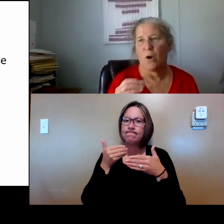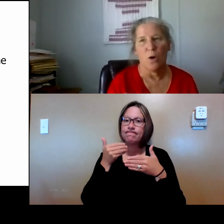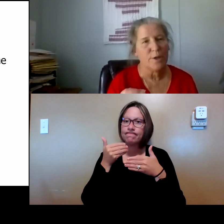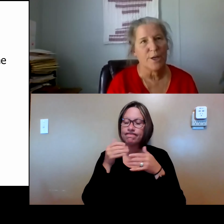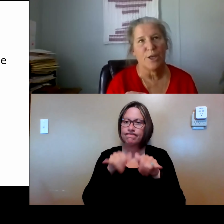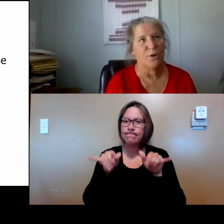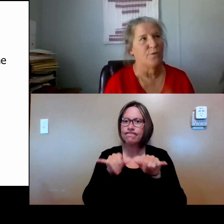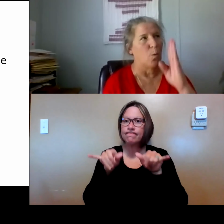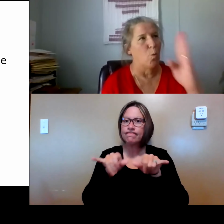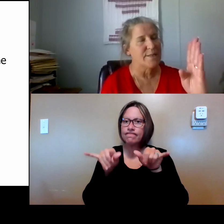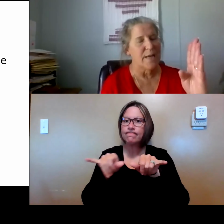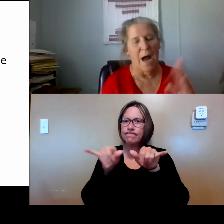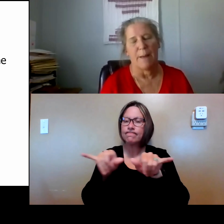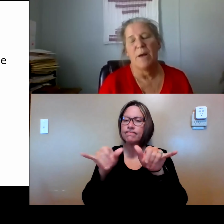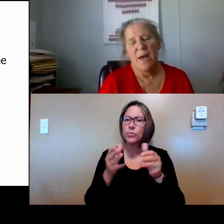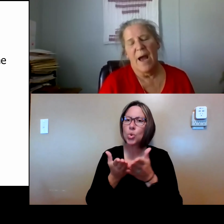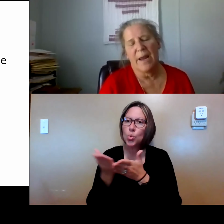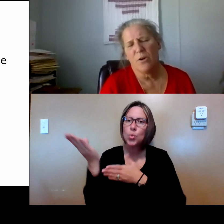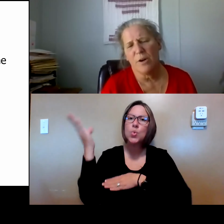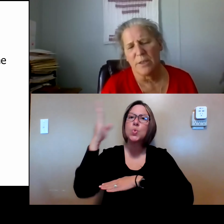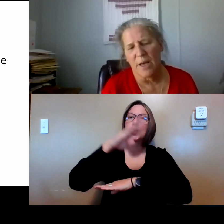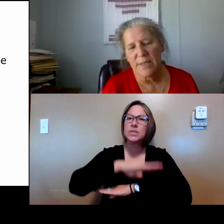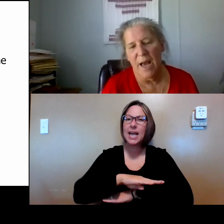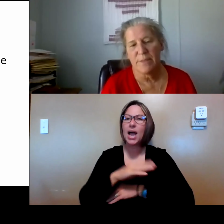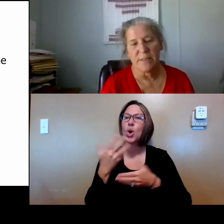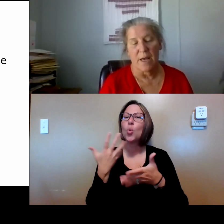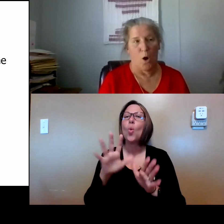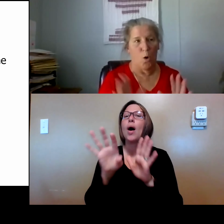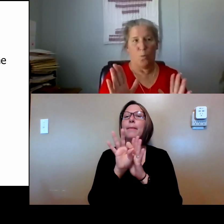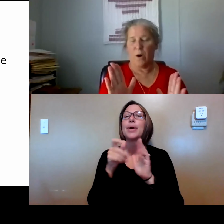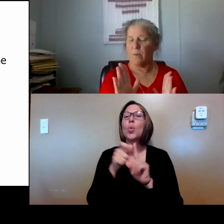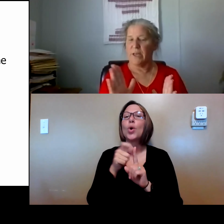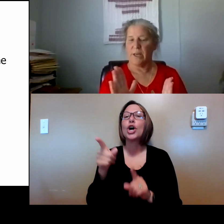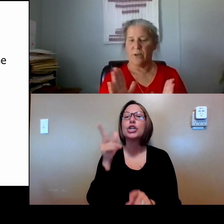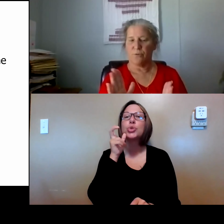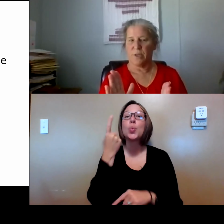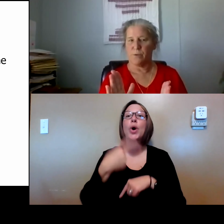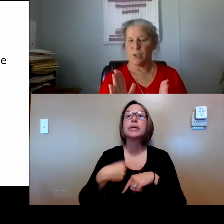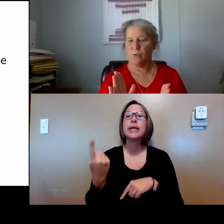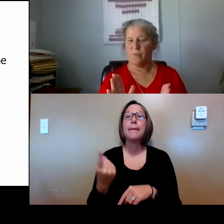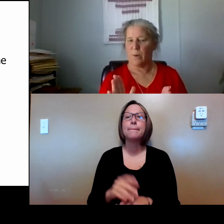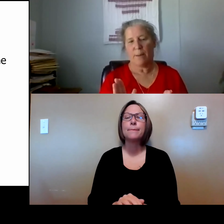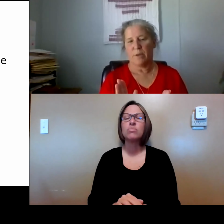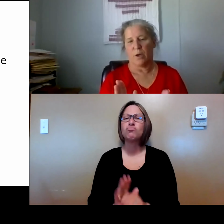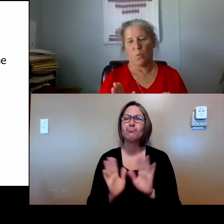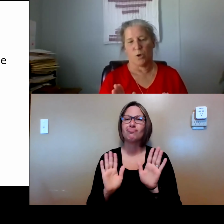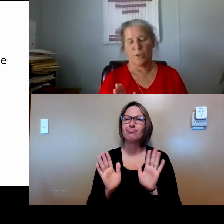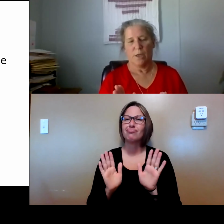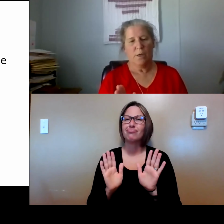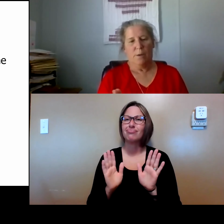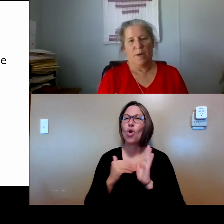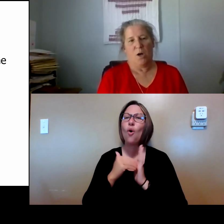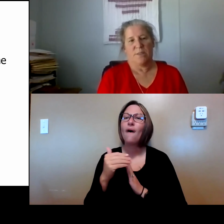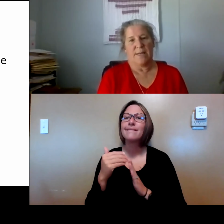that they're only going to use at one time. I hear a lot of times it's like, oh, we're only going to introduce 2 vocabulary